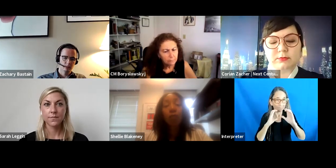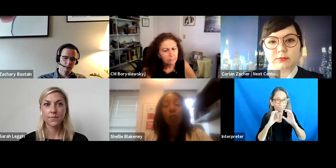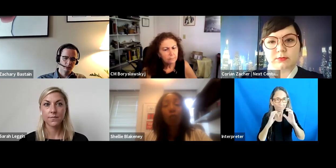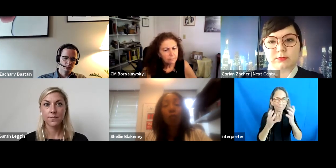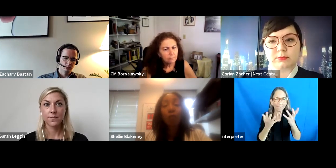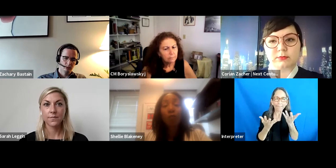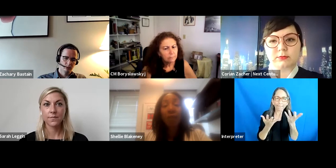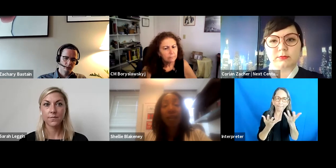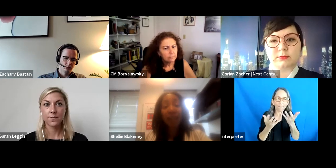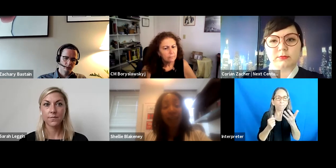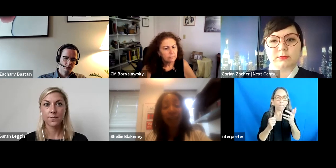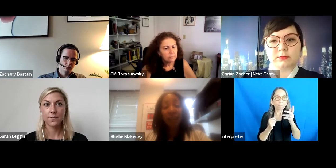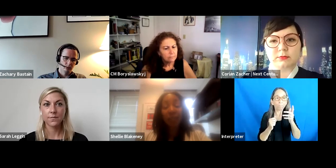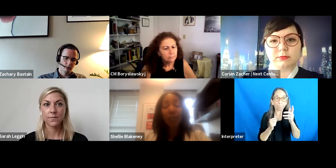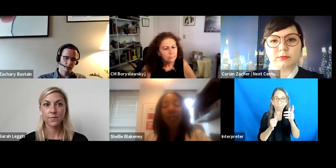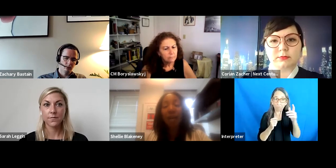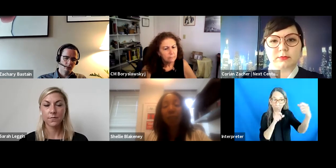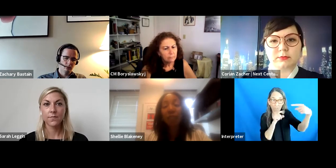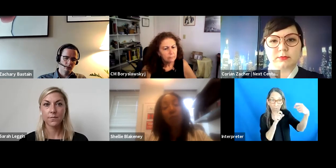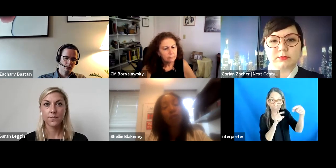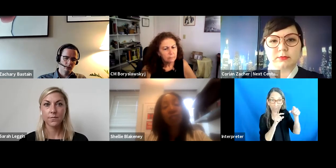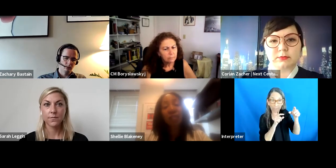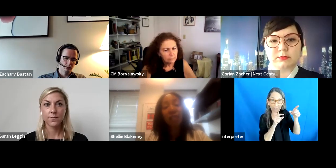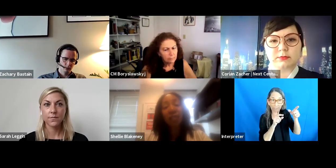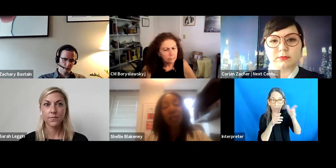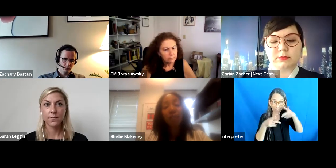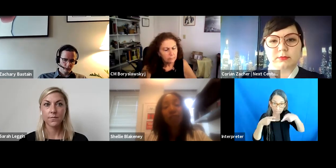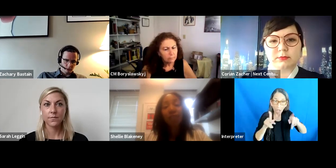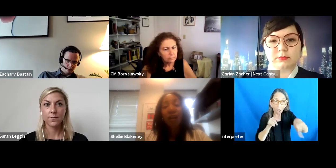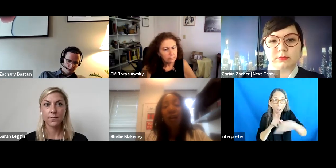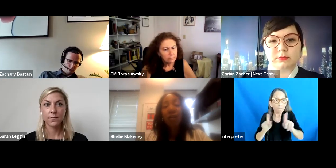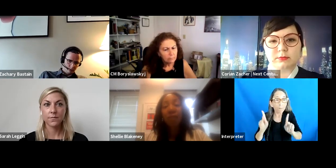enables consumers to remain connected during times of emergencies.